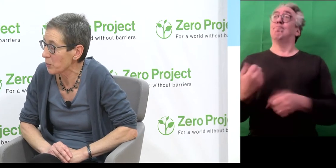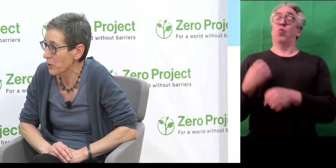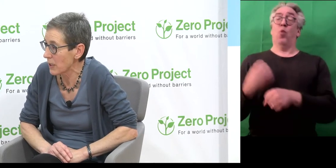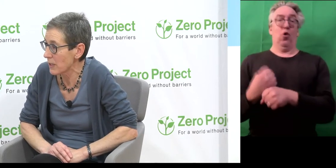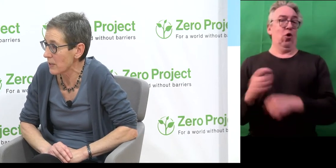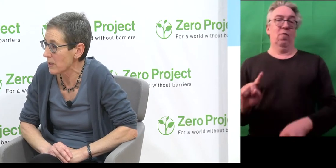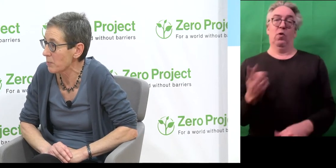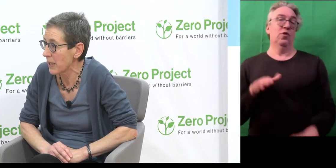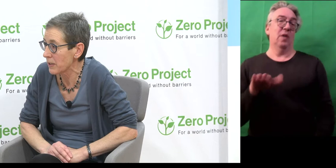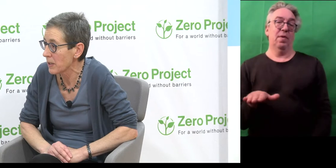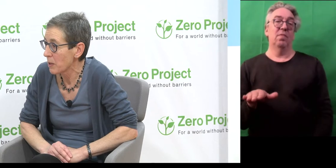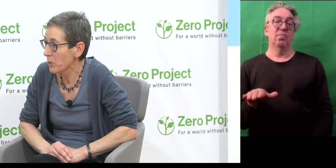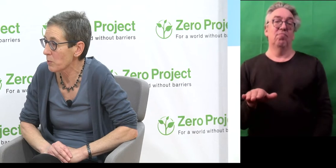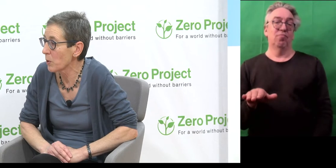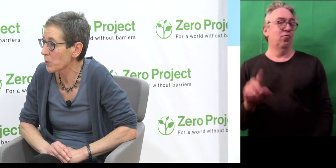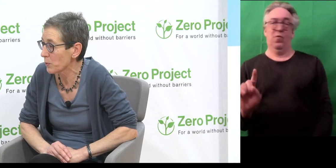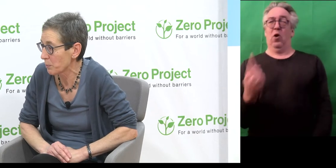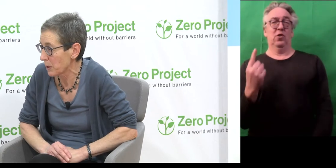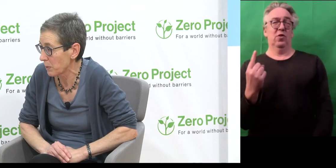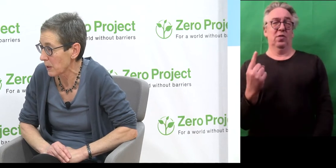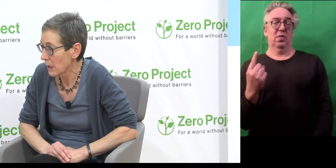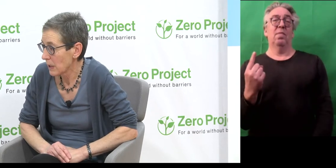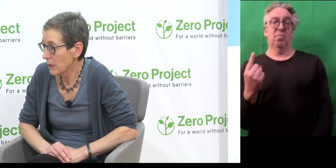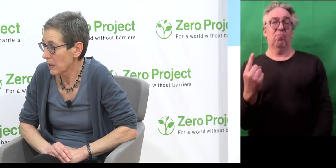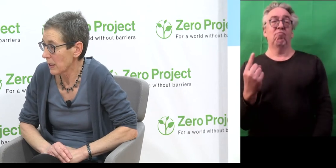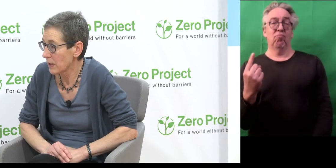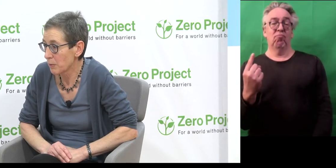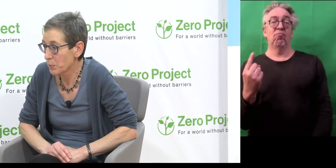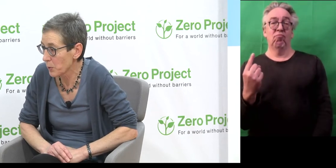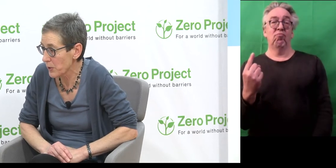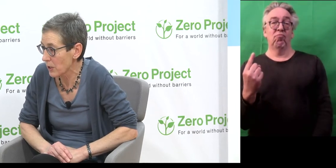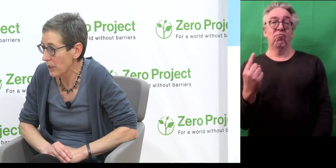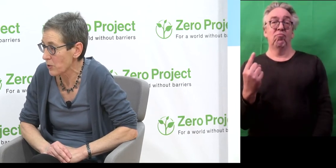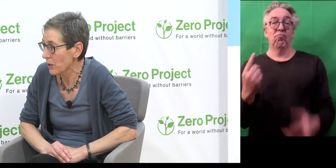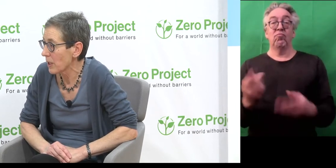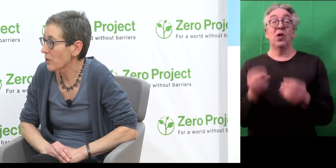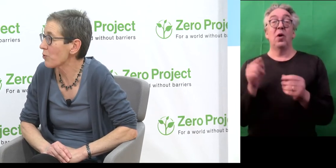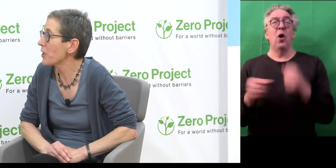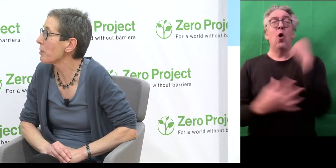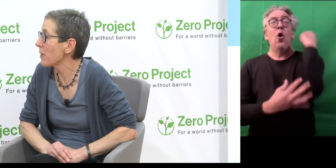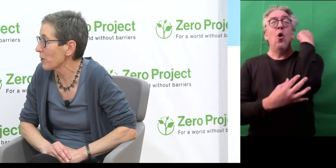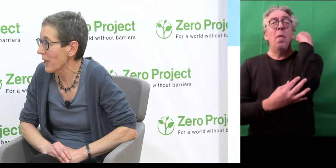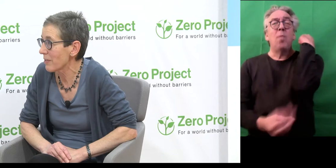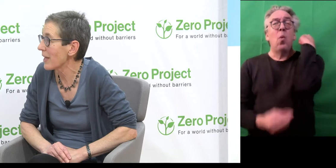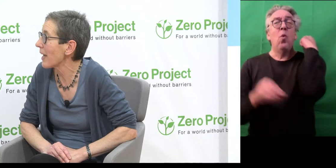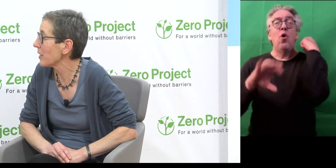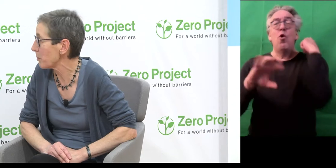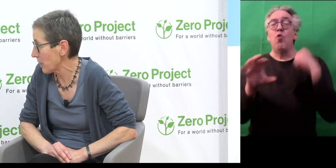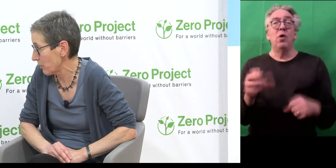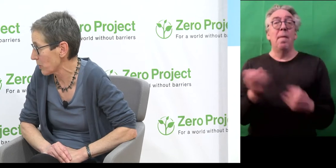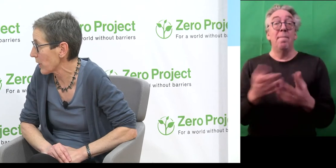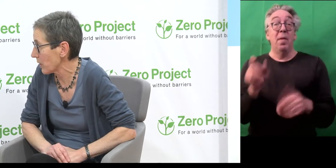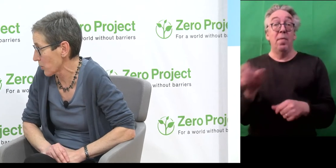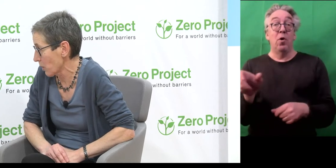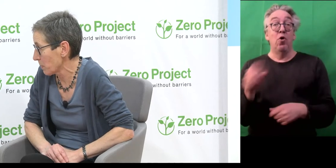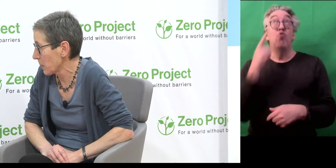So that I would say is the main, because most of the people in the poorest country dream about having any